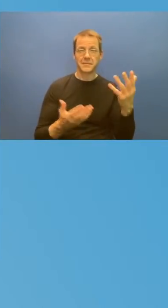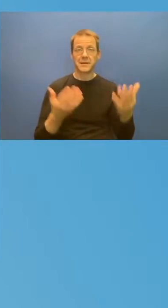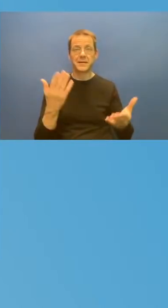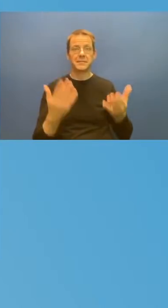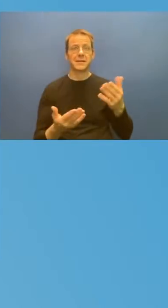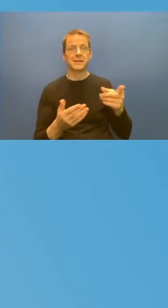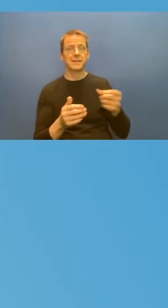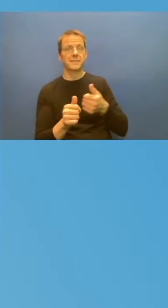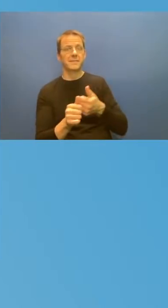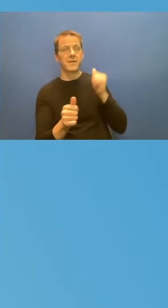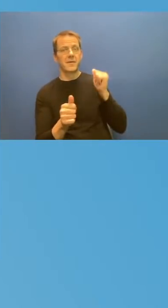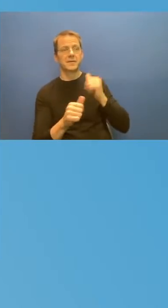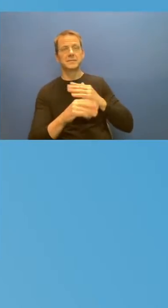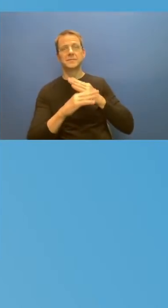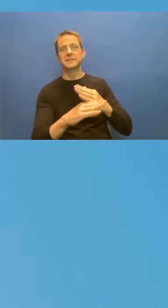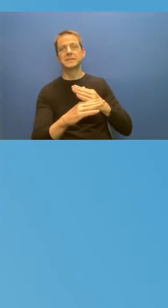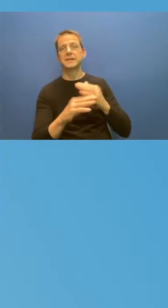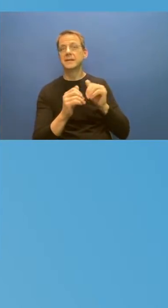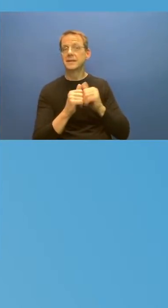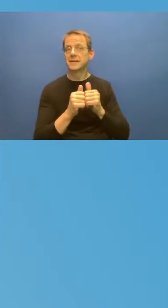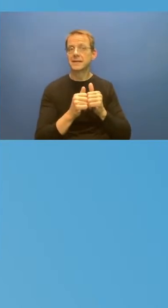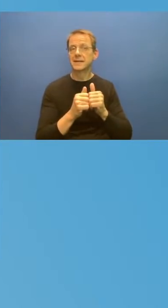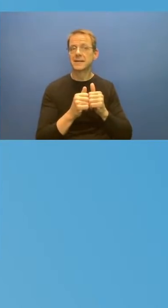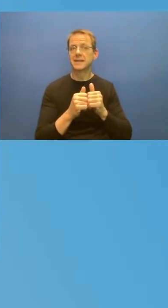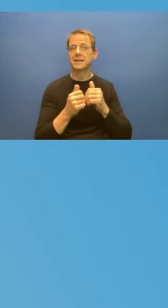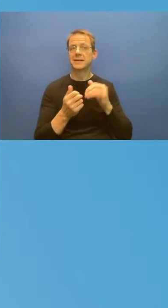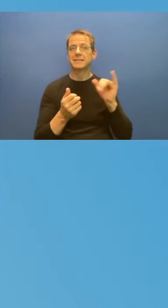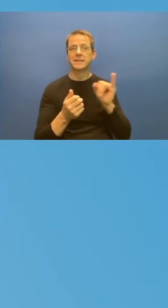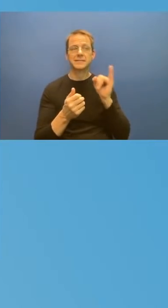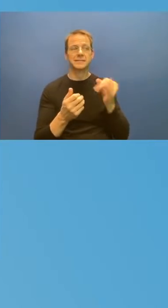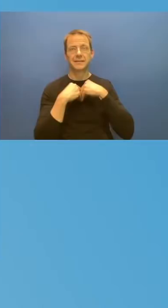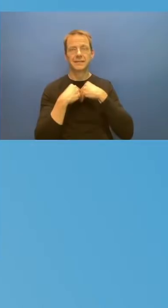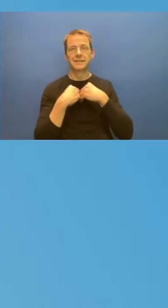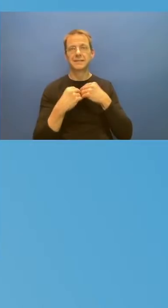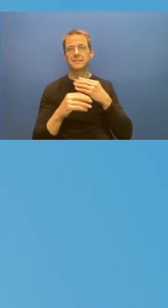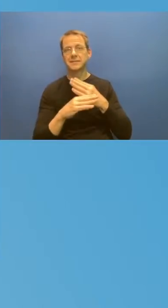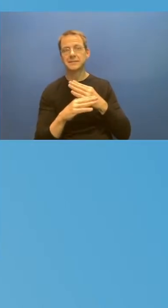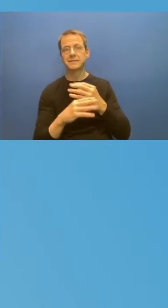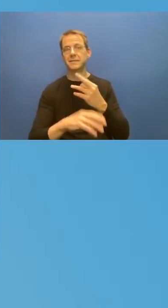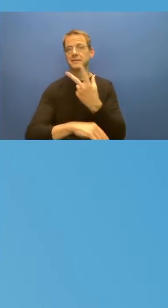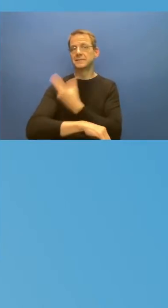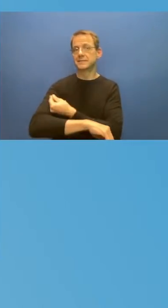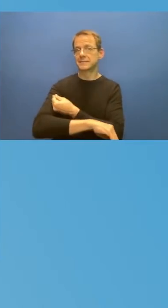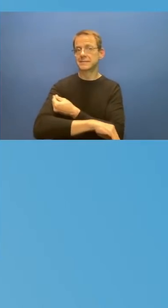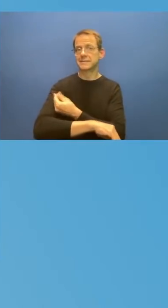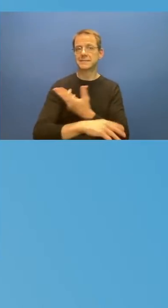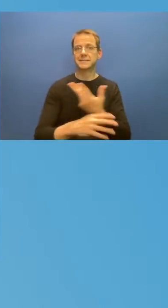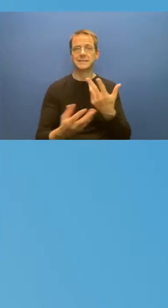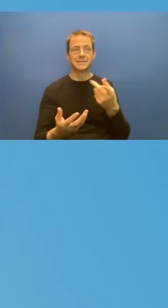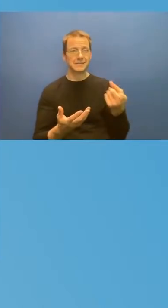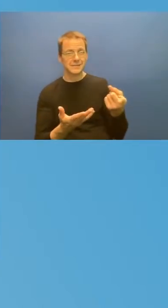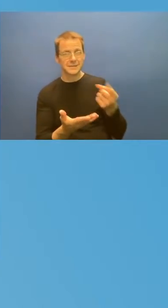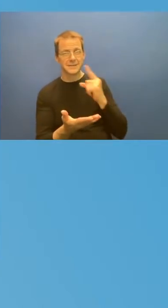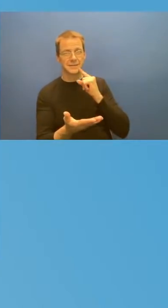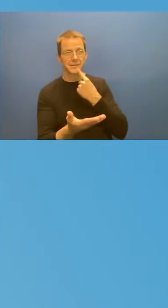the clinical picture is of this new variant. Dr. Kelvin, can